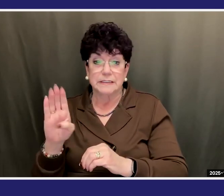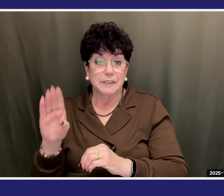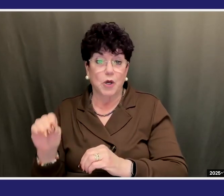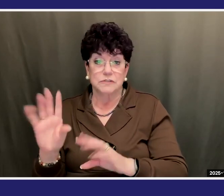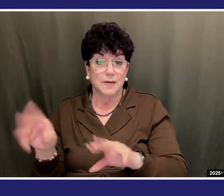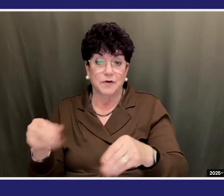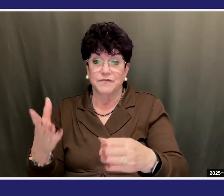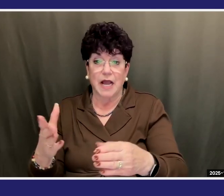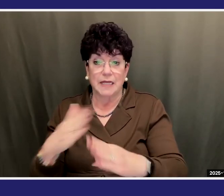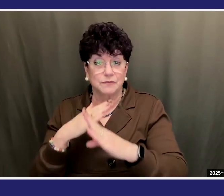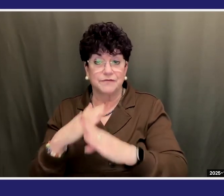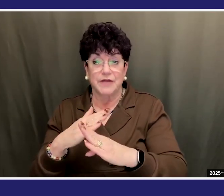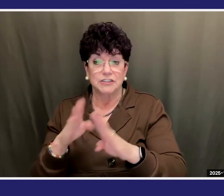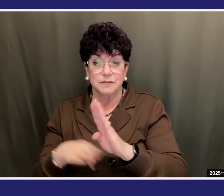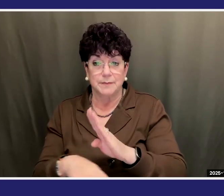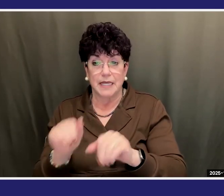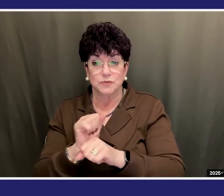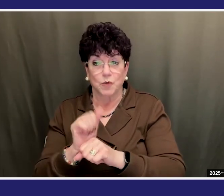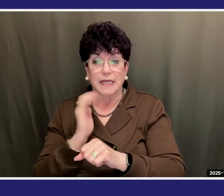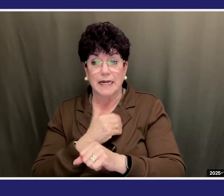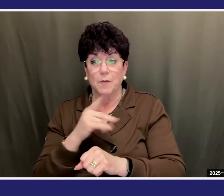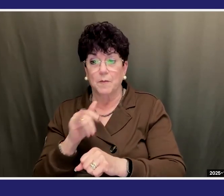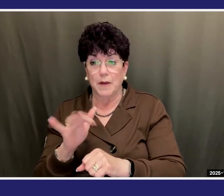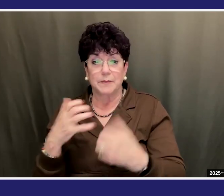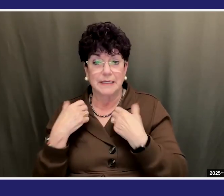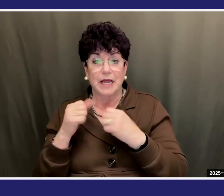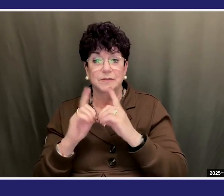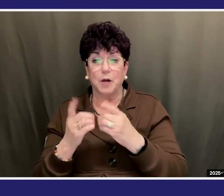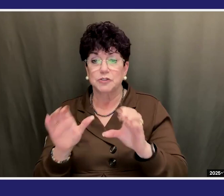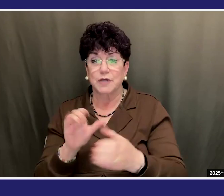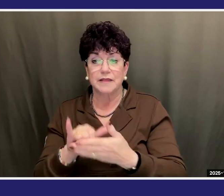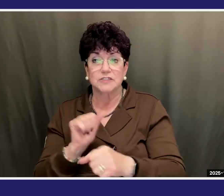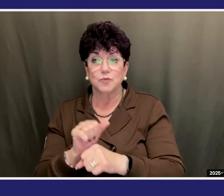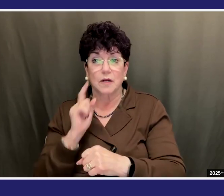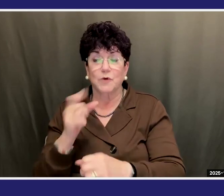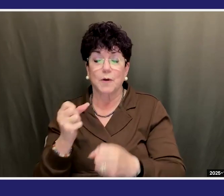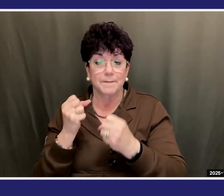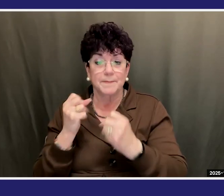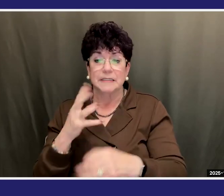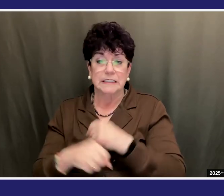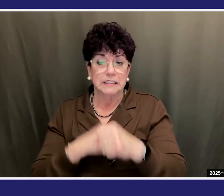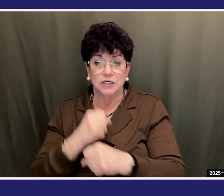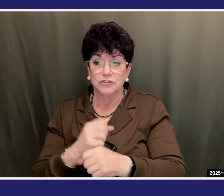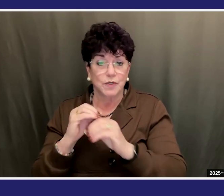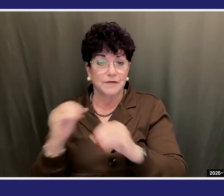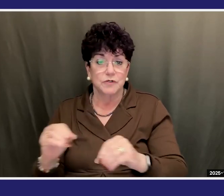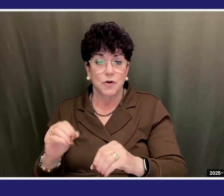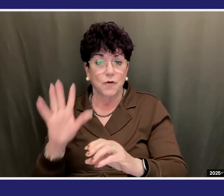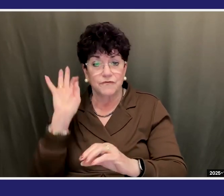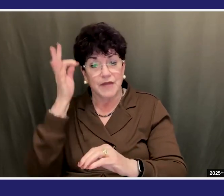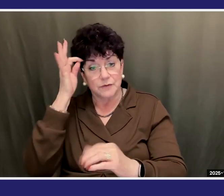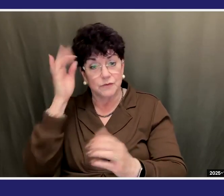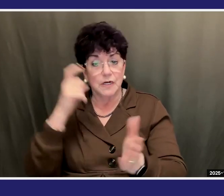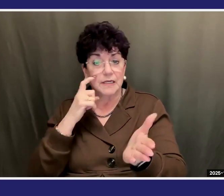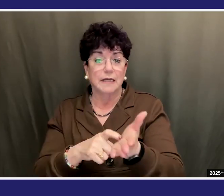of prevention-based work. And our public health department has been doing this work for decades. We have no federally recognized tribe as well. So